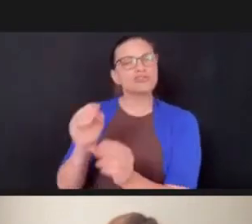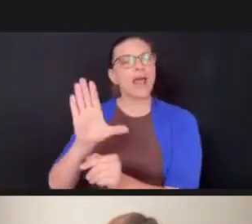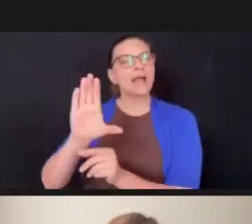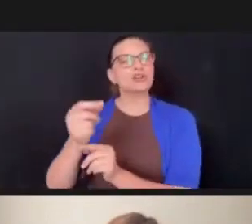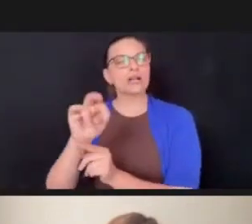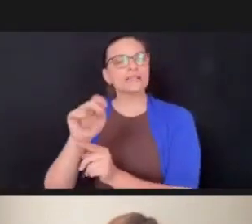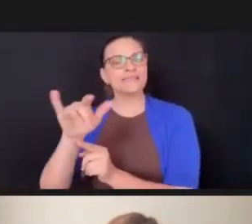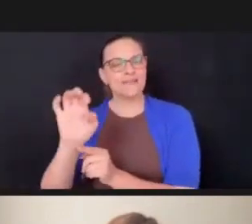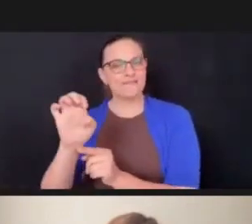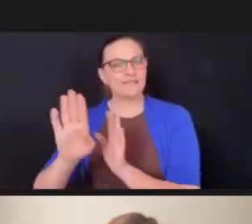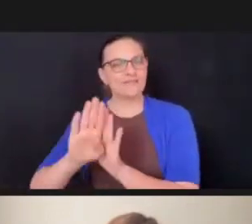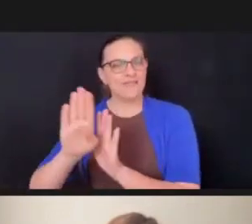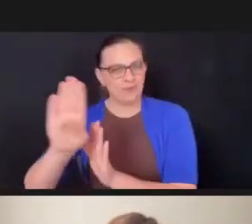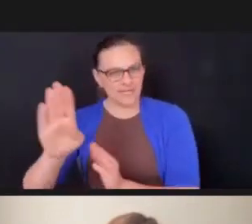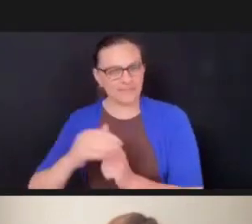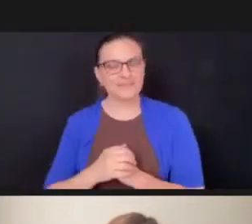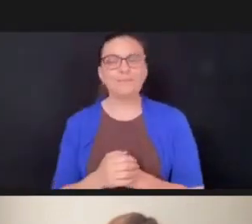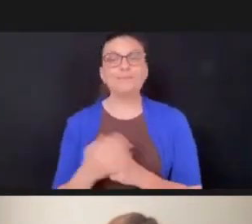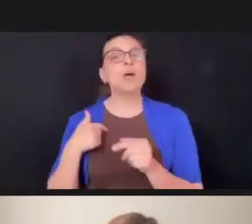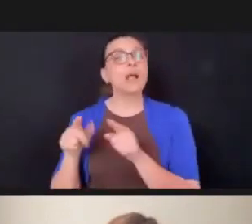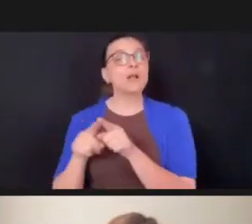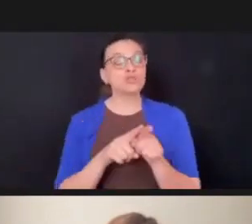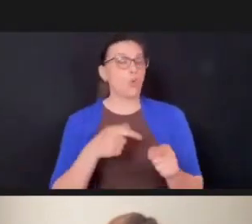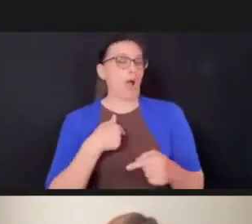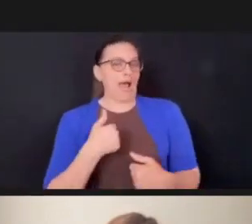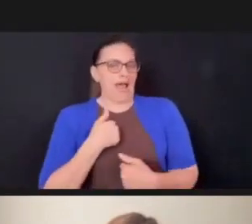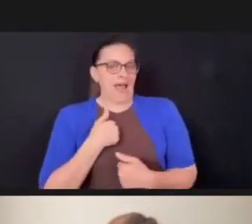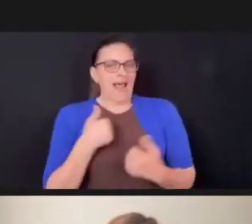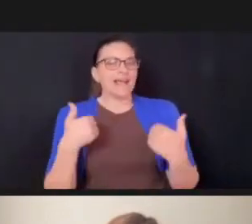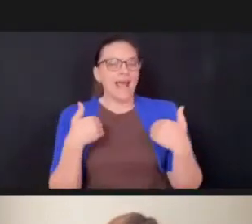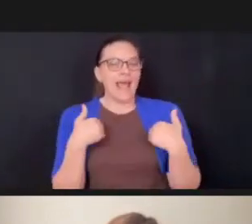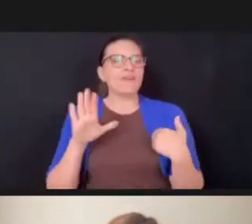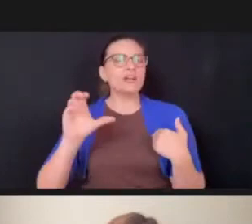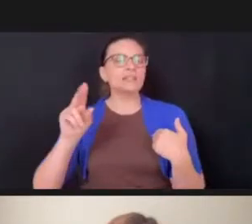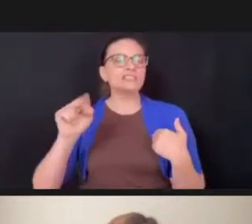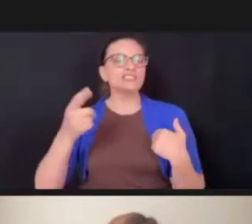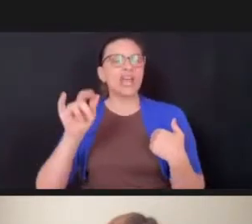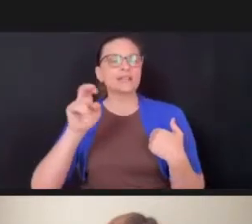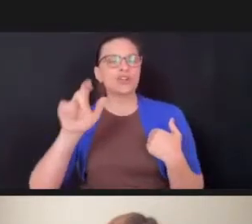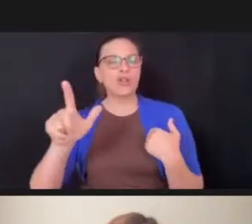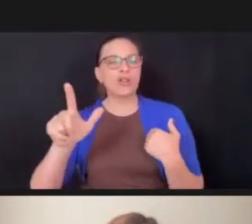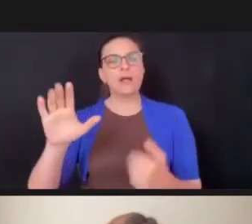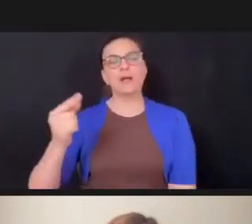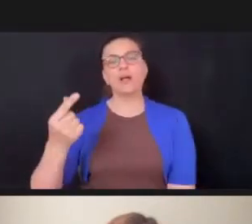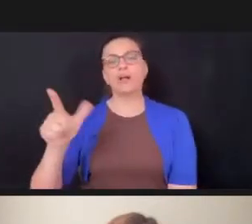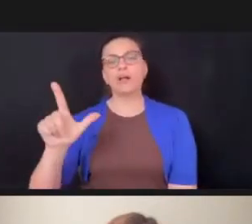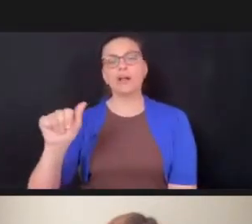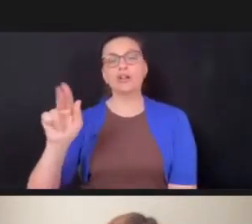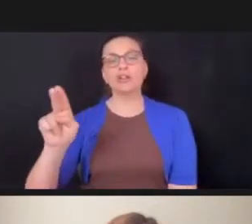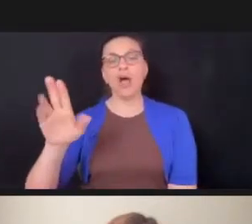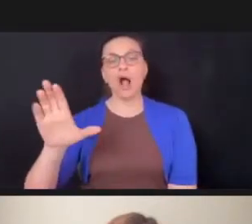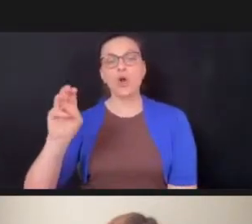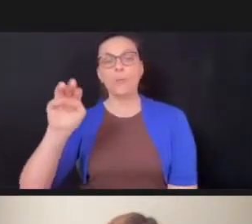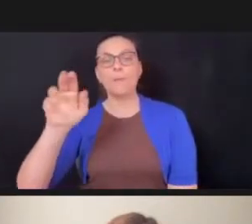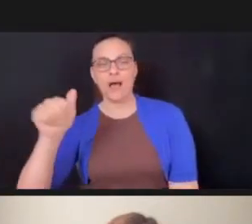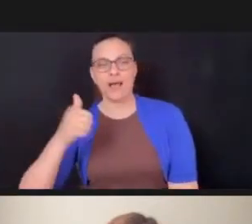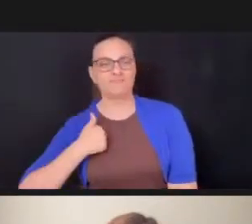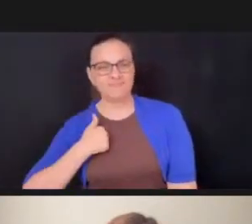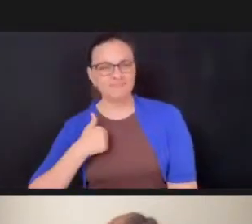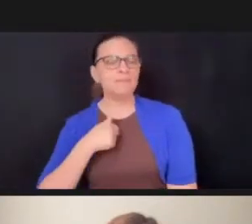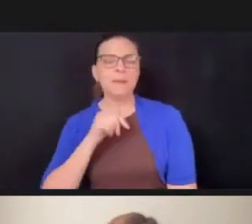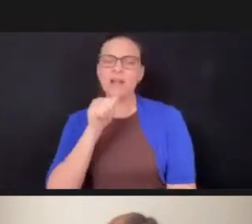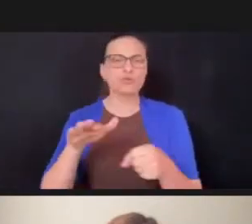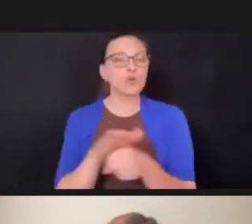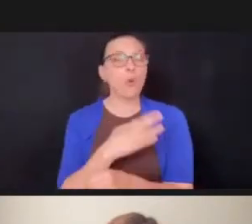I have congenital glaucoma and have been blind, or not totally blind, but visually impaired since